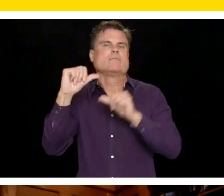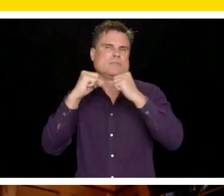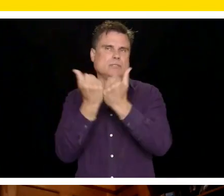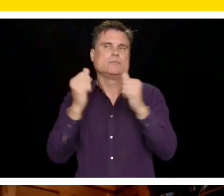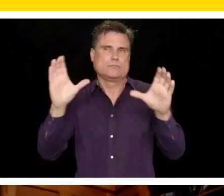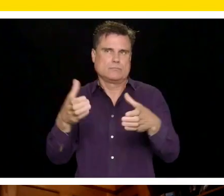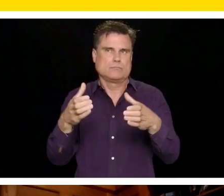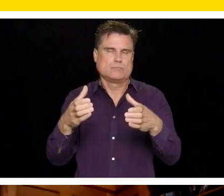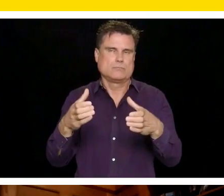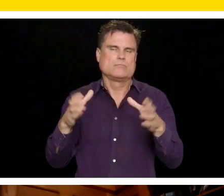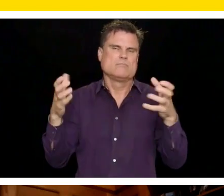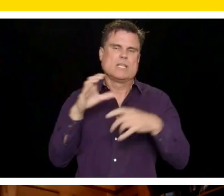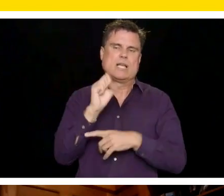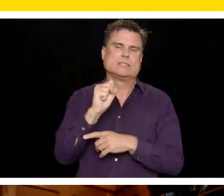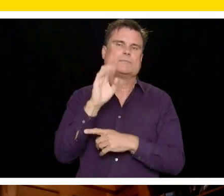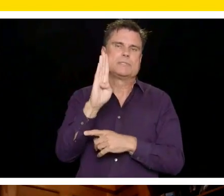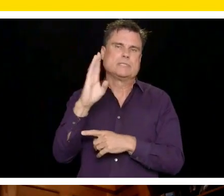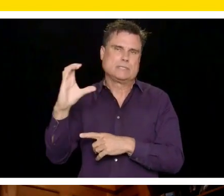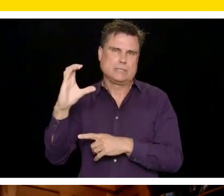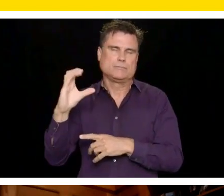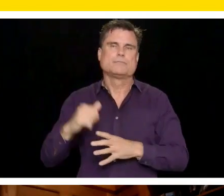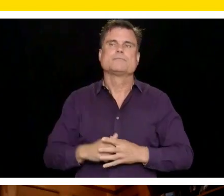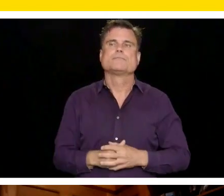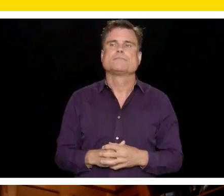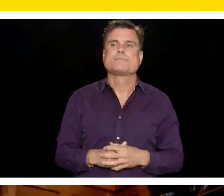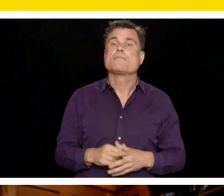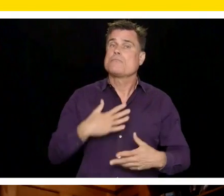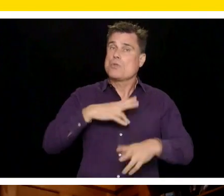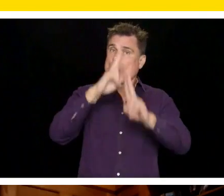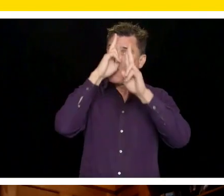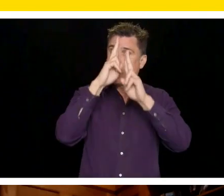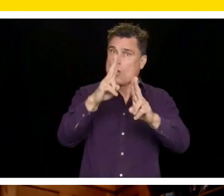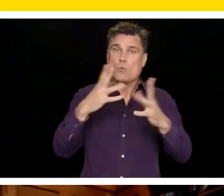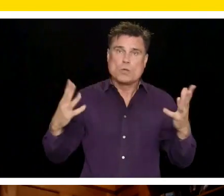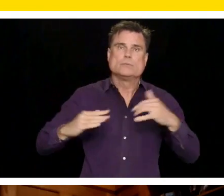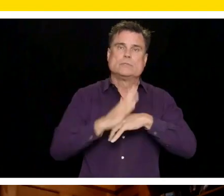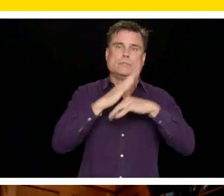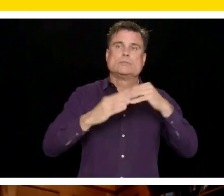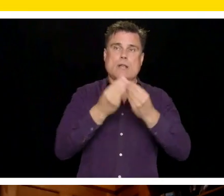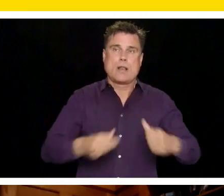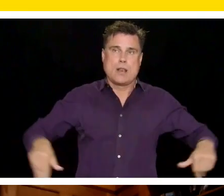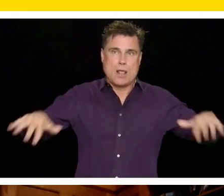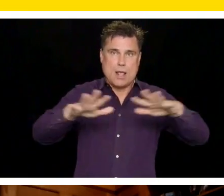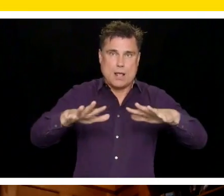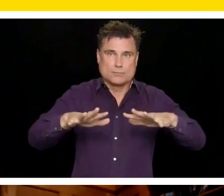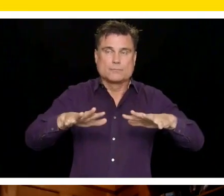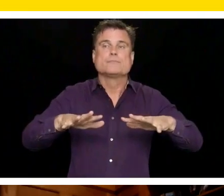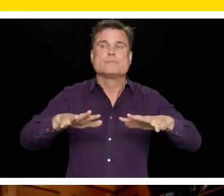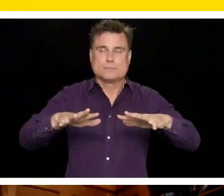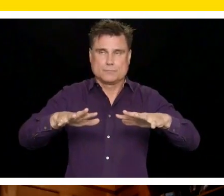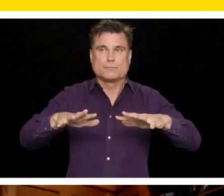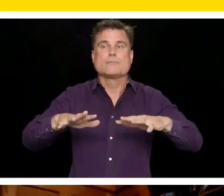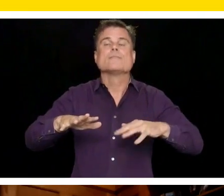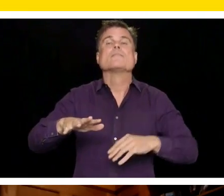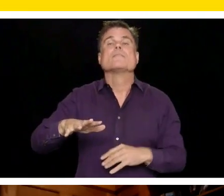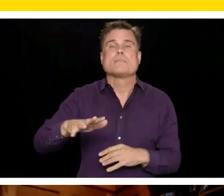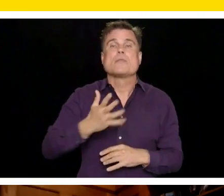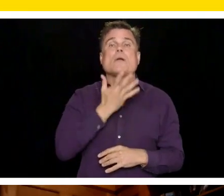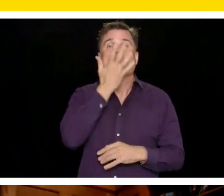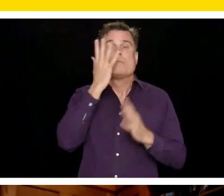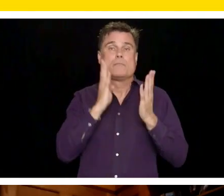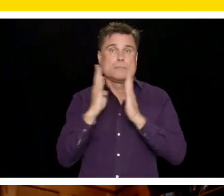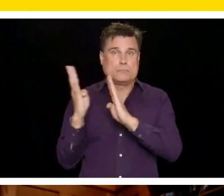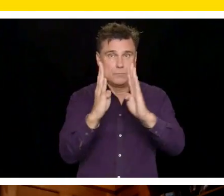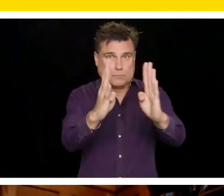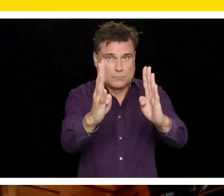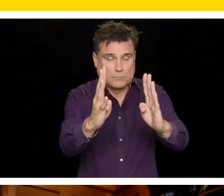and Tsleil-Waututh peoples. Again, thank you. This is a great opportunity to speak to British Columbians alongside Minister Mangal, so I'm appreciative